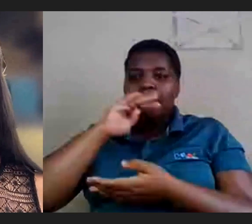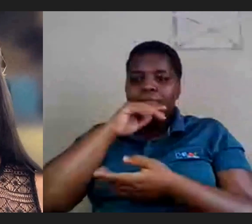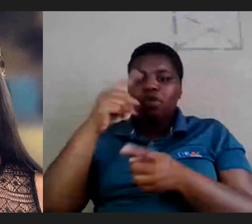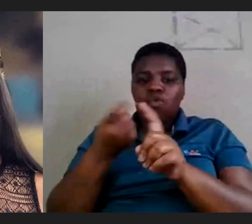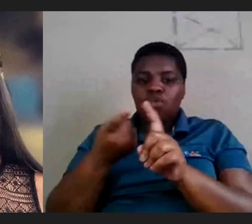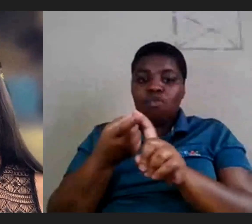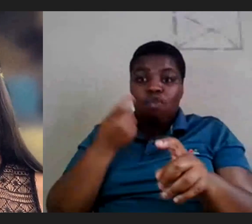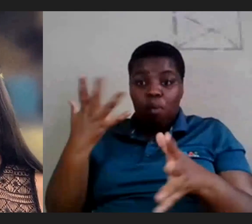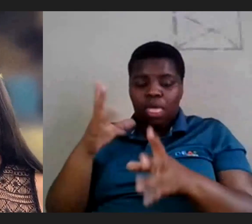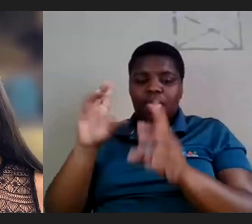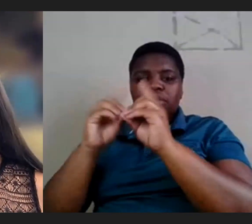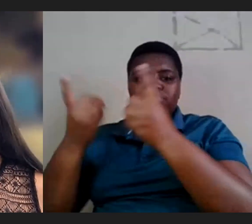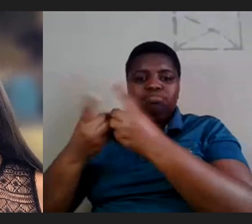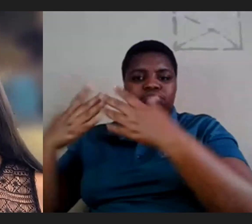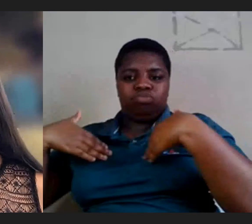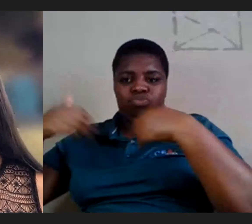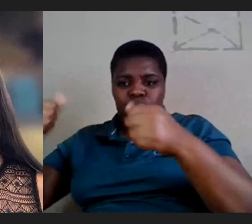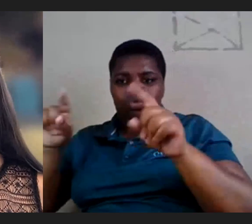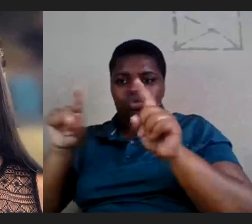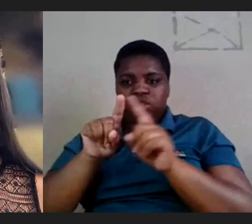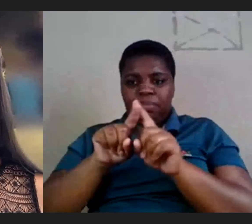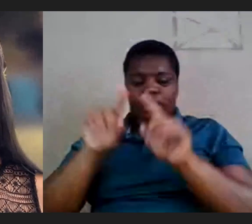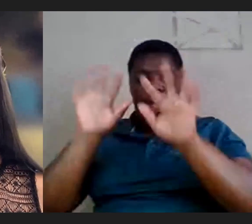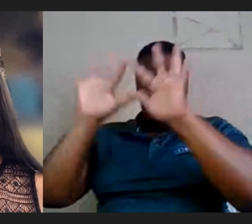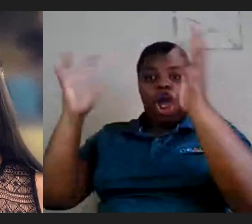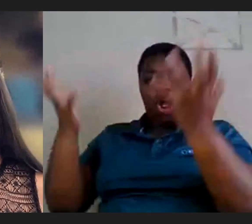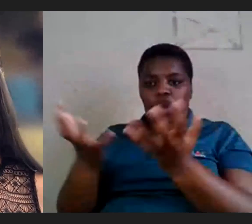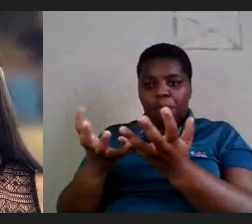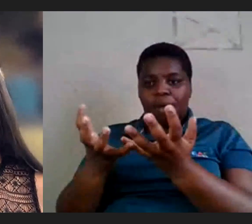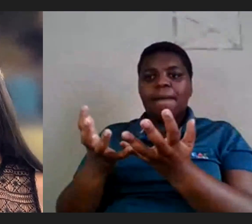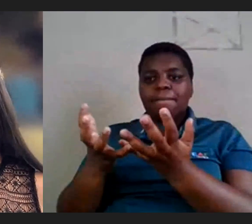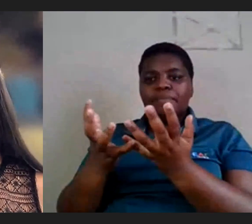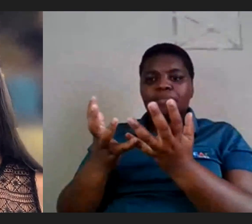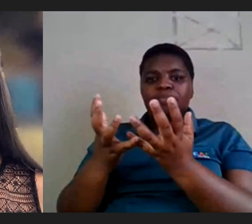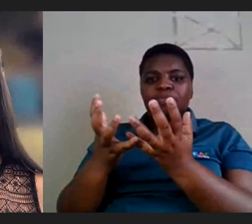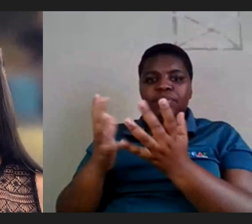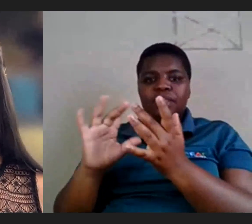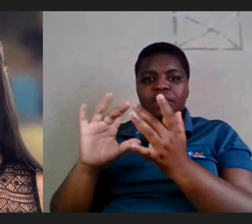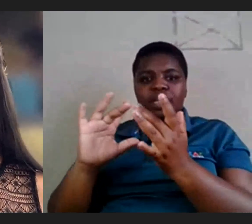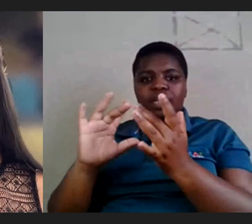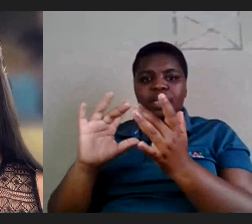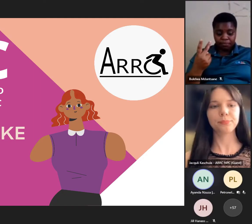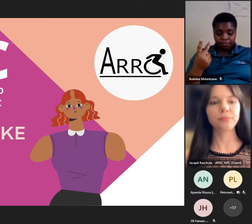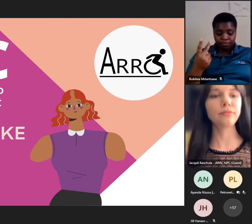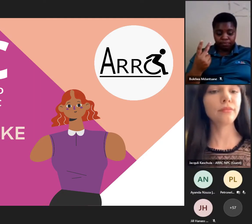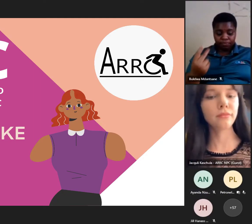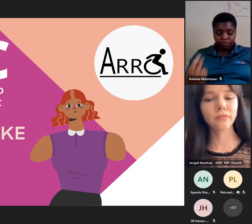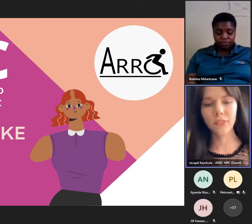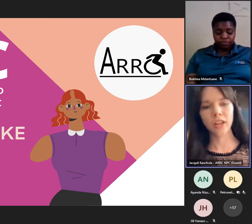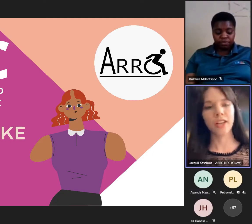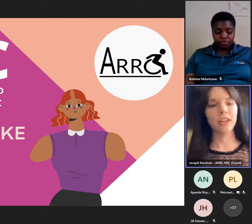Action, as well as Y+ Global, which is the global network of young people living with HIV.